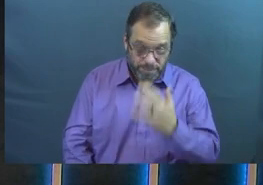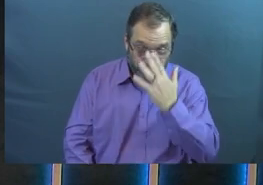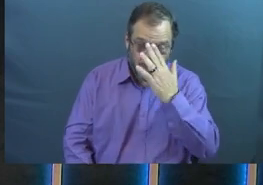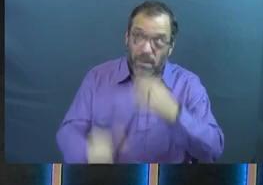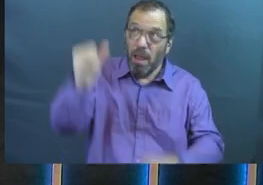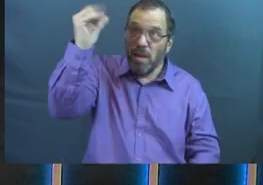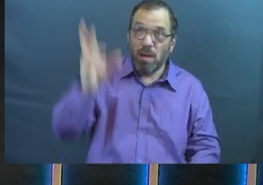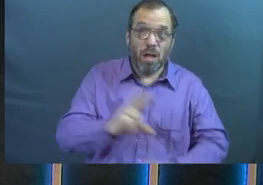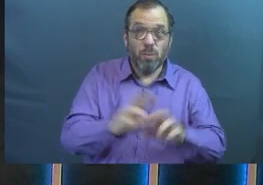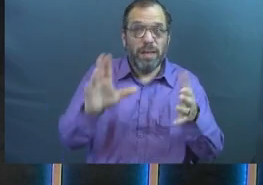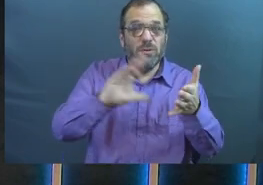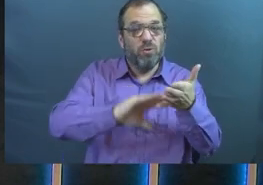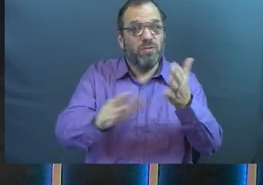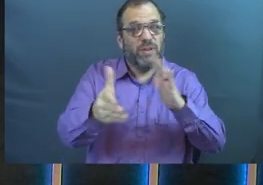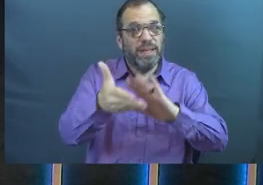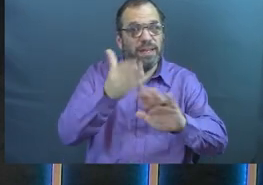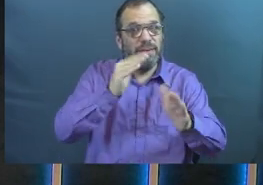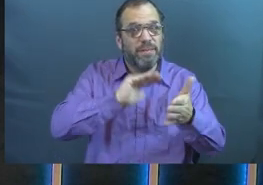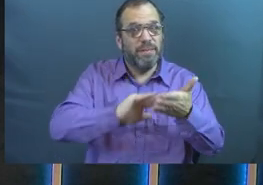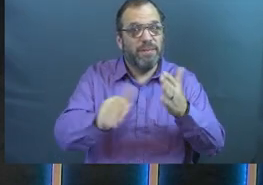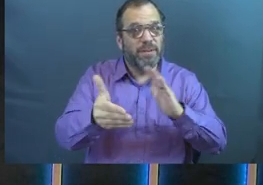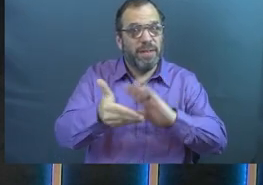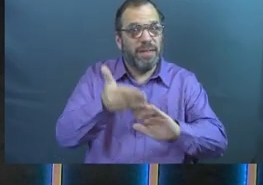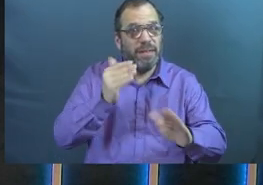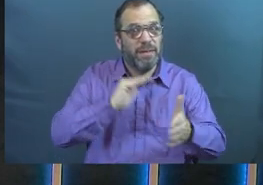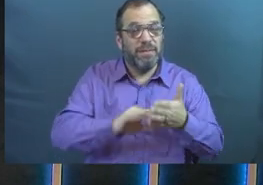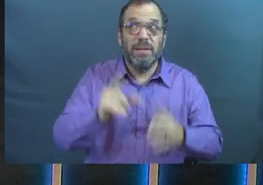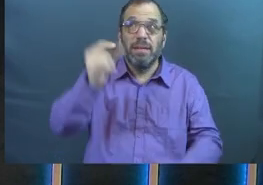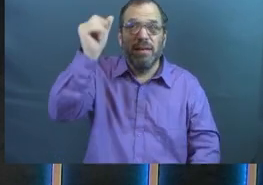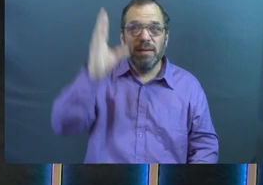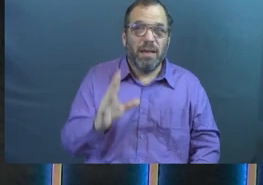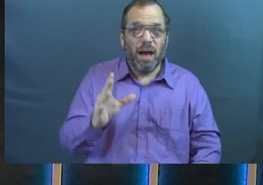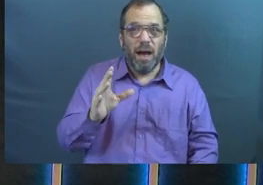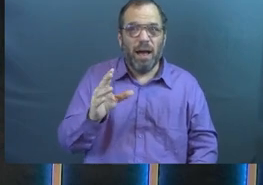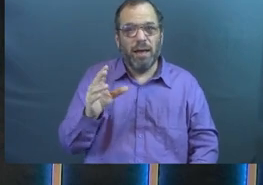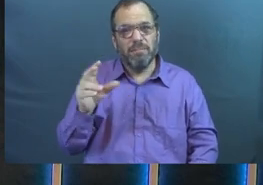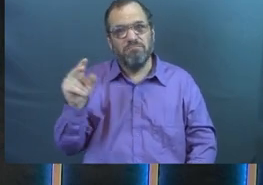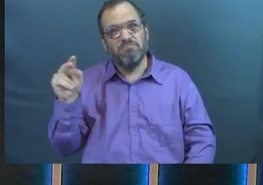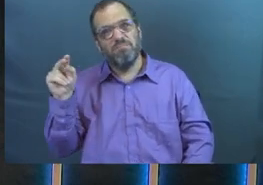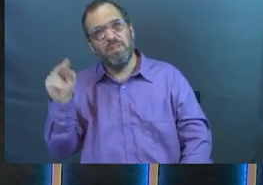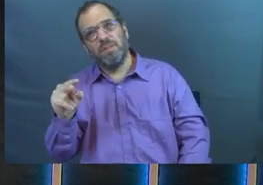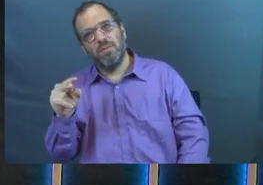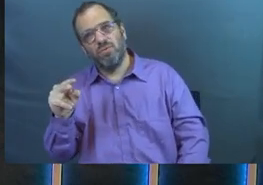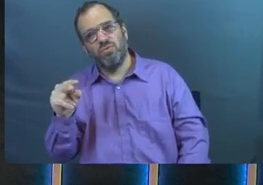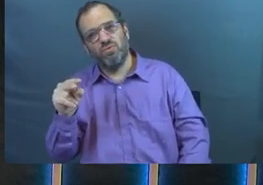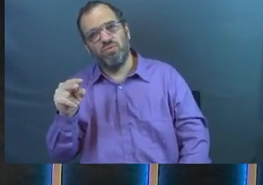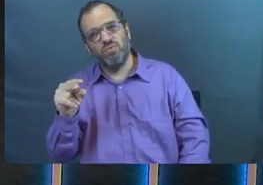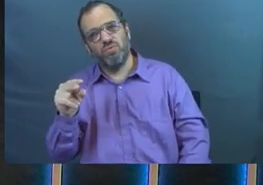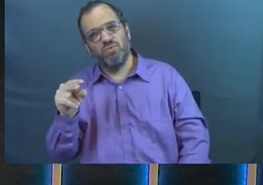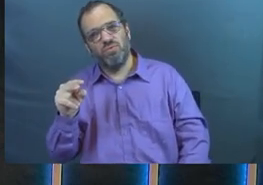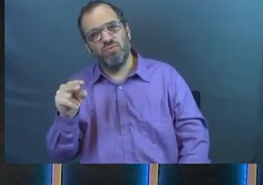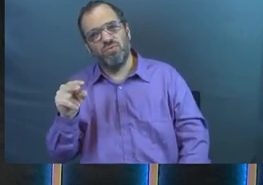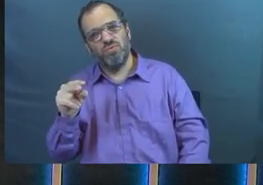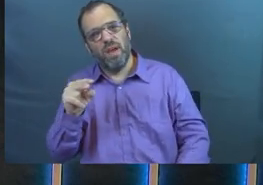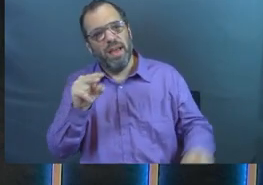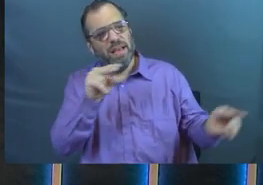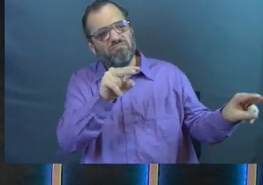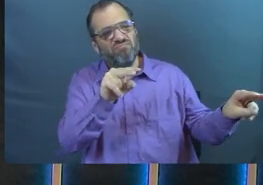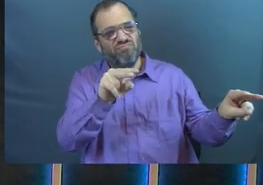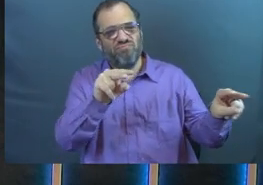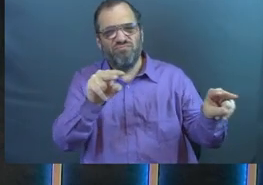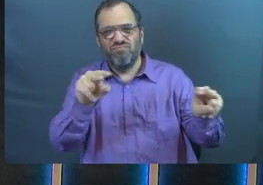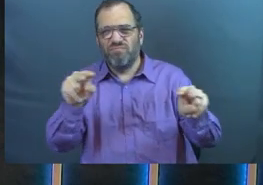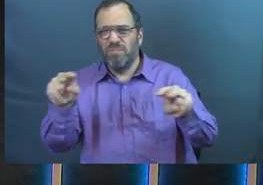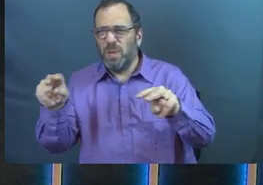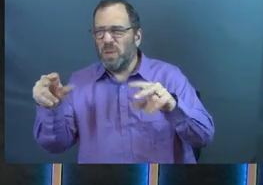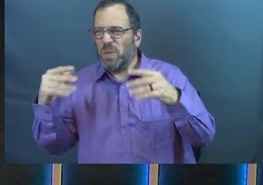Amen. God is ready to forgive you. Amen. God sees you. He looked out on them and he